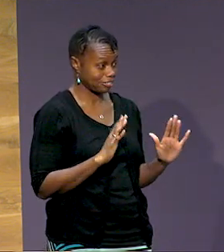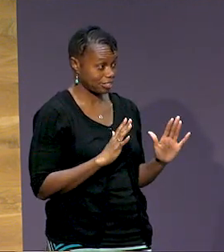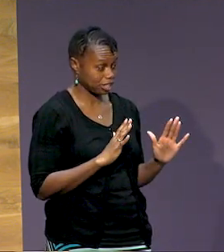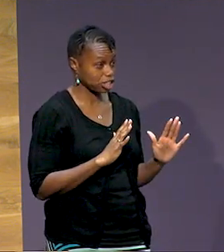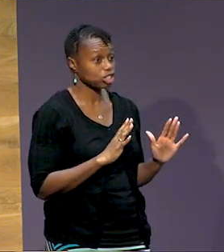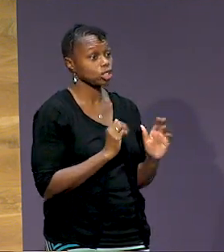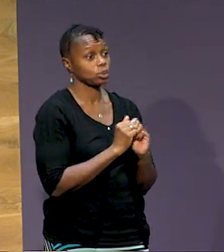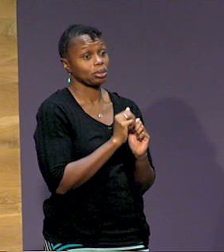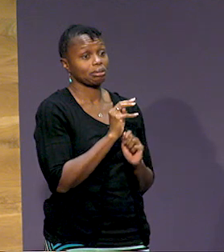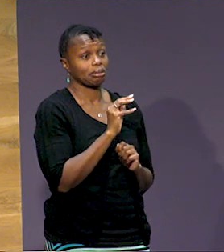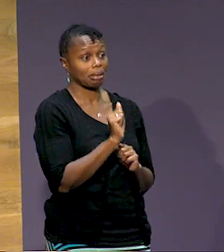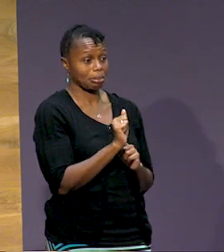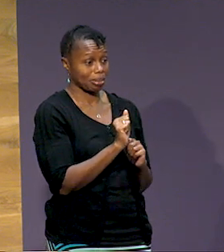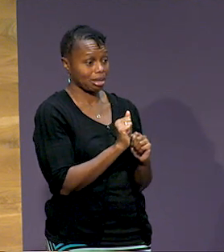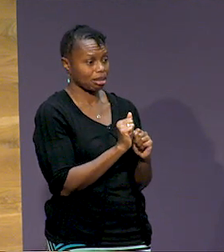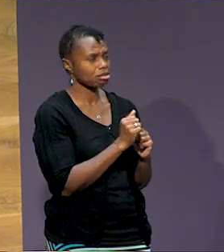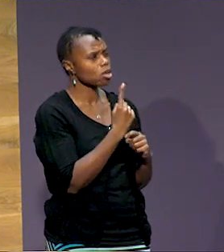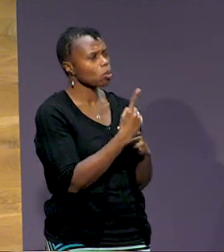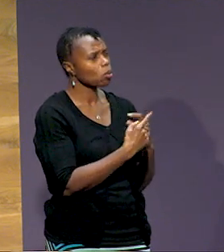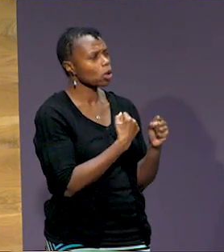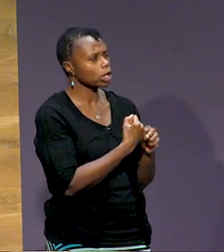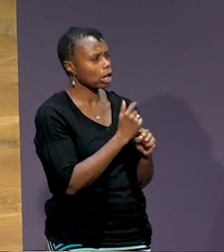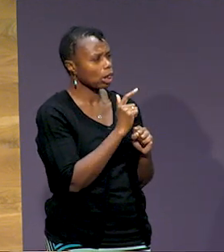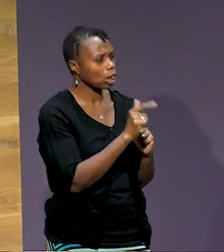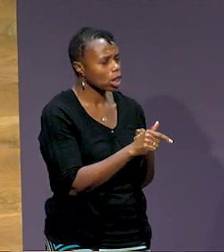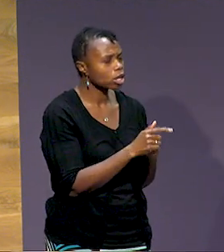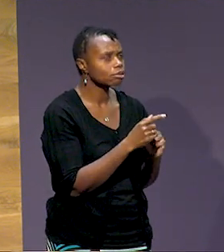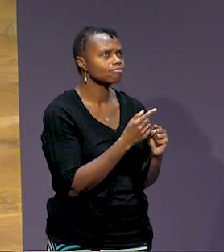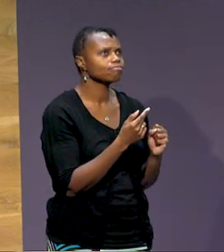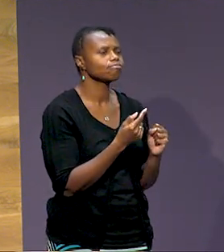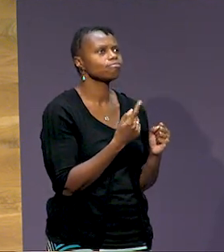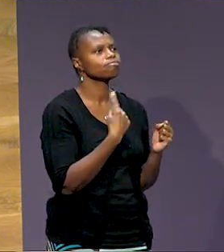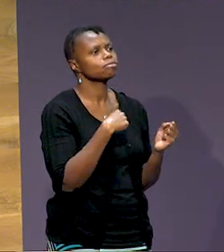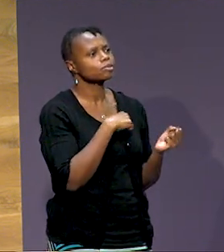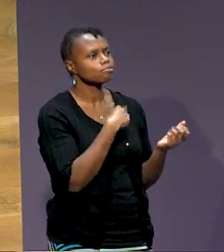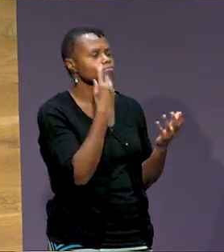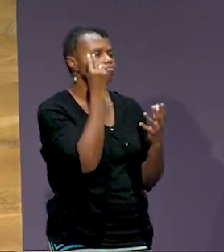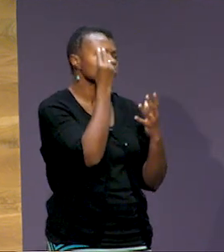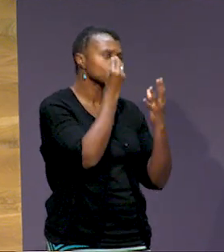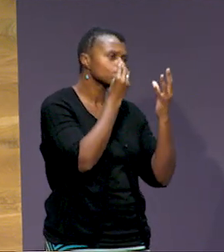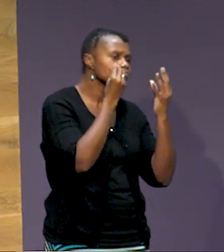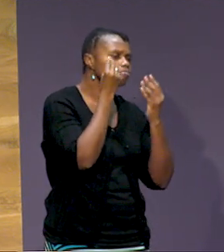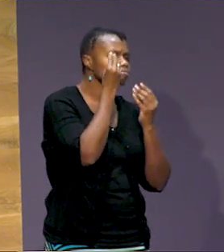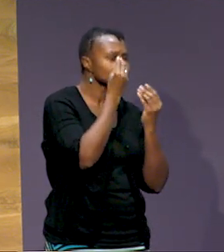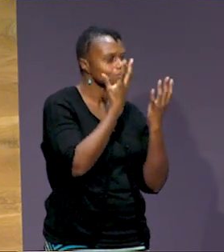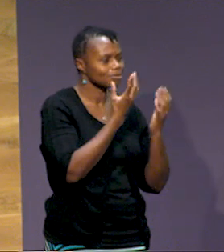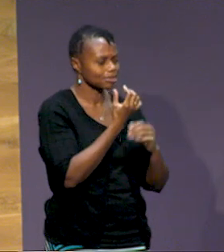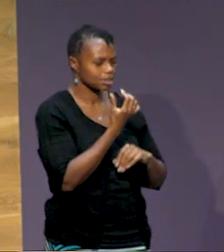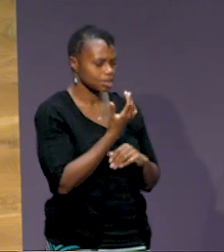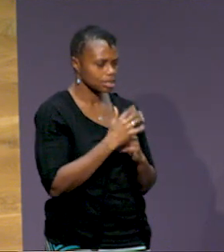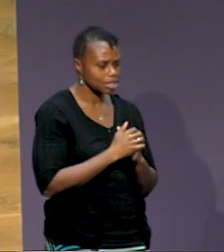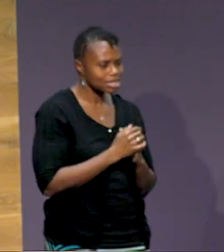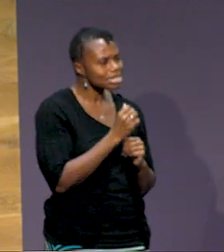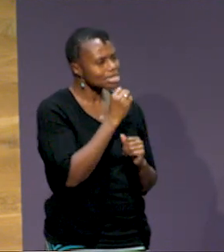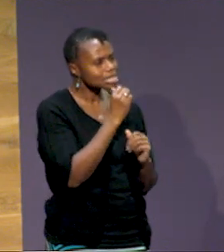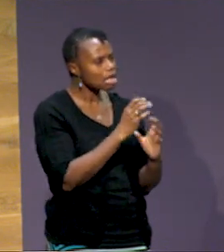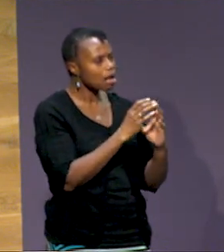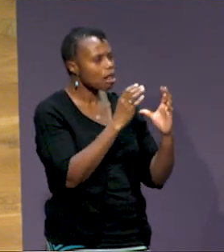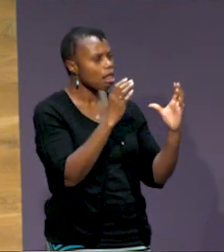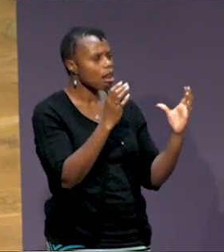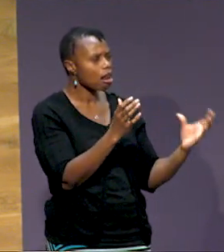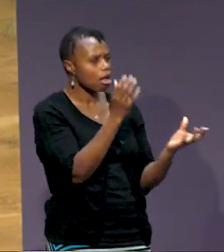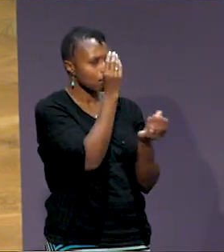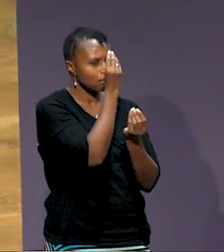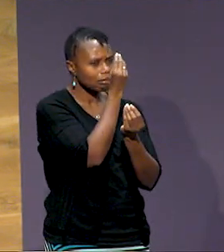our masters, we just were meditating that there is not really a lot of content out